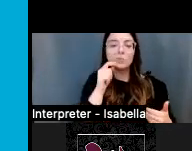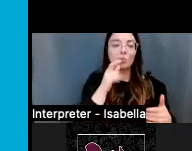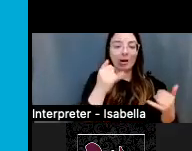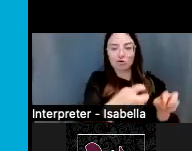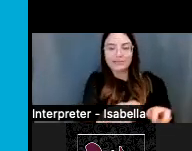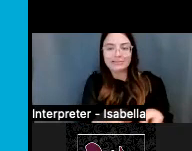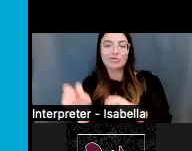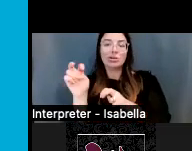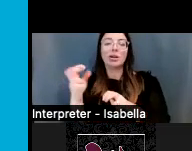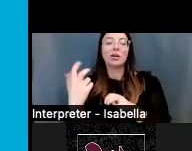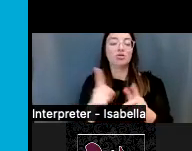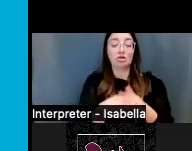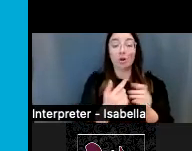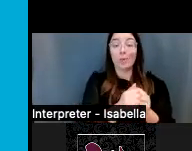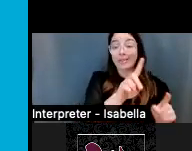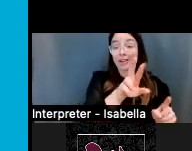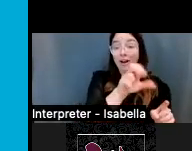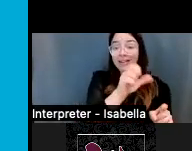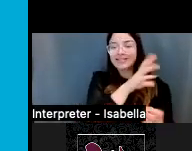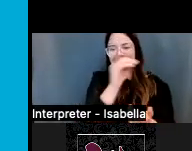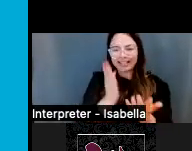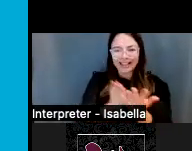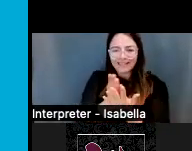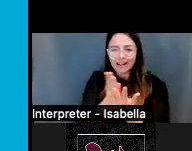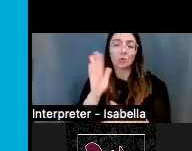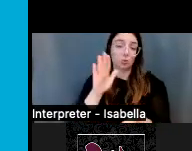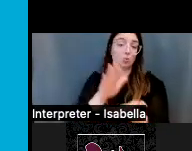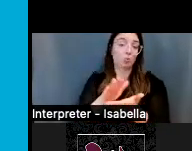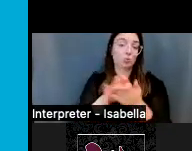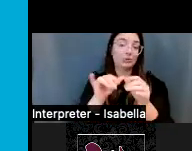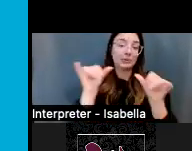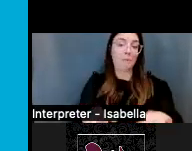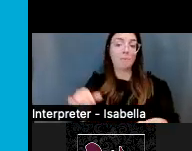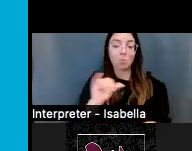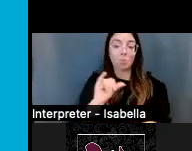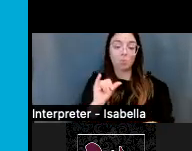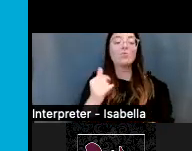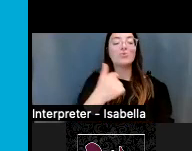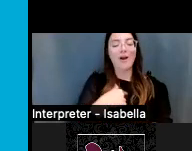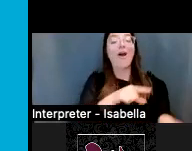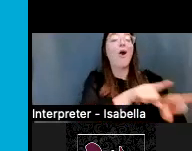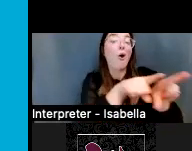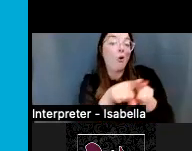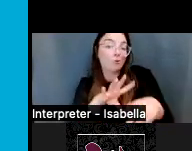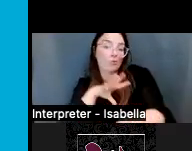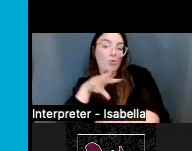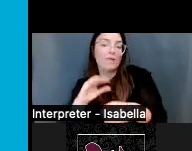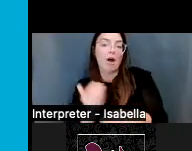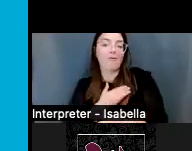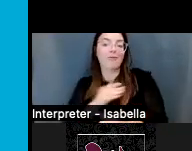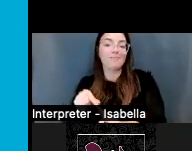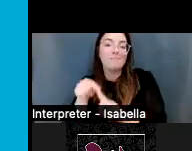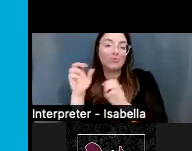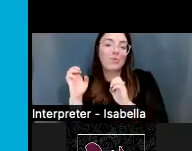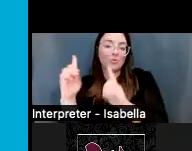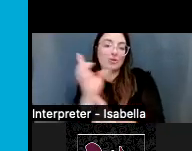also navigating the school piece as well. So I'm also a part of our special education clinic team that Megan talked about, and excited to be here